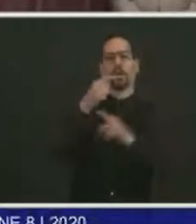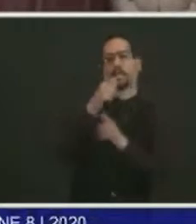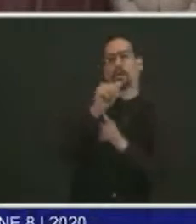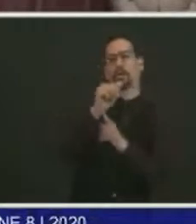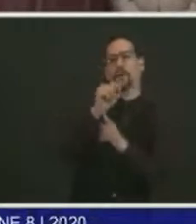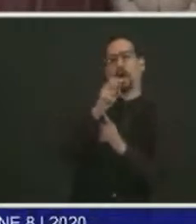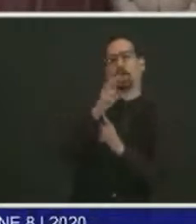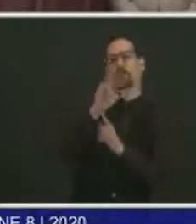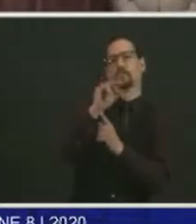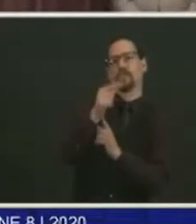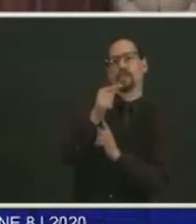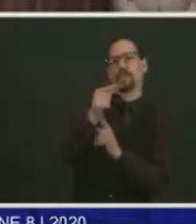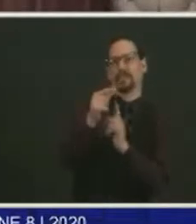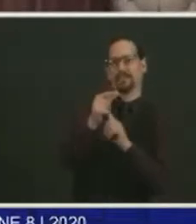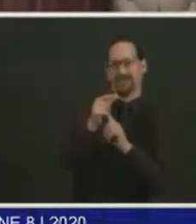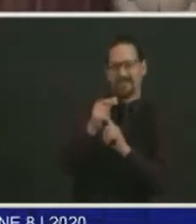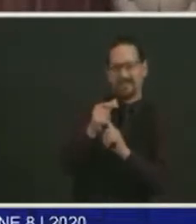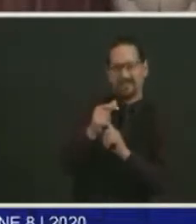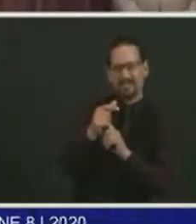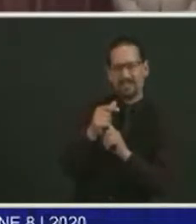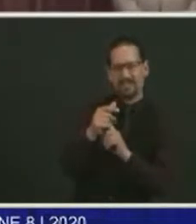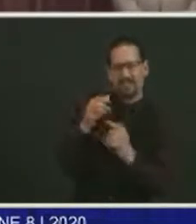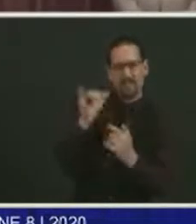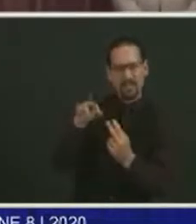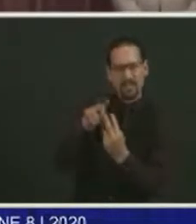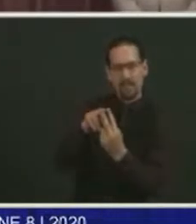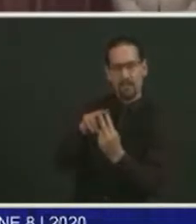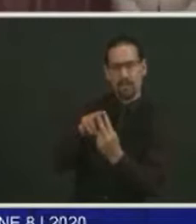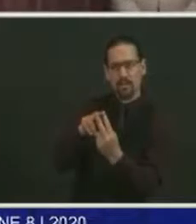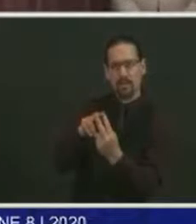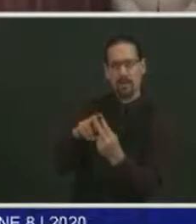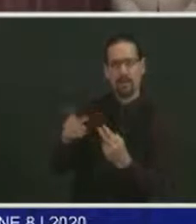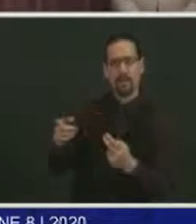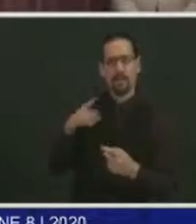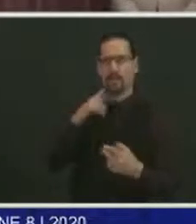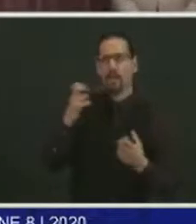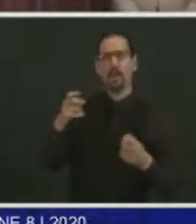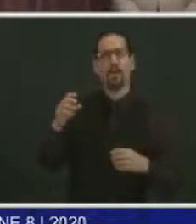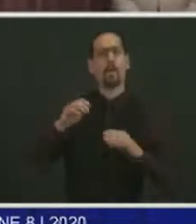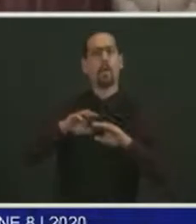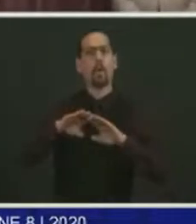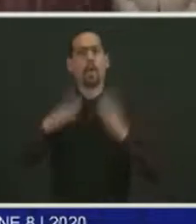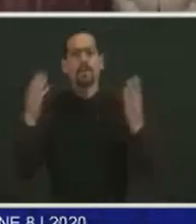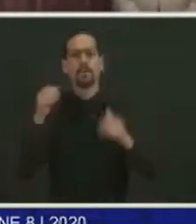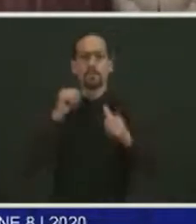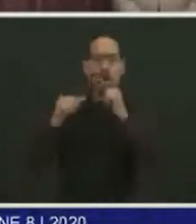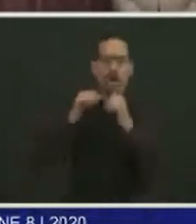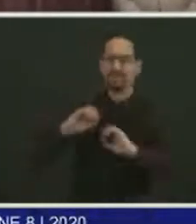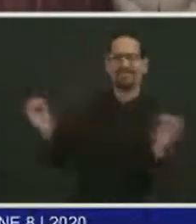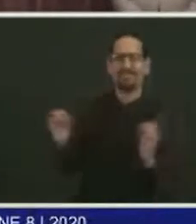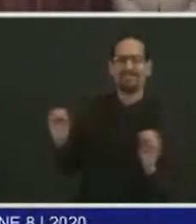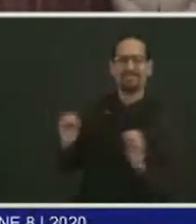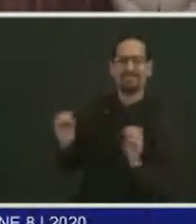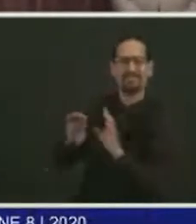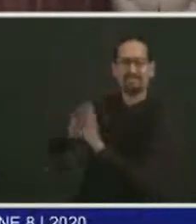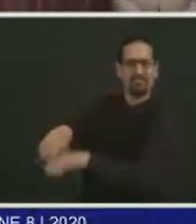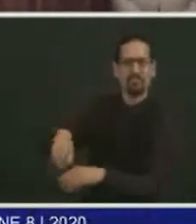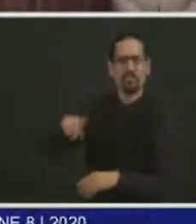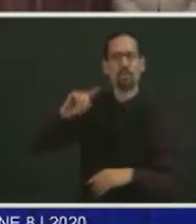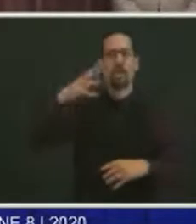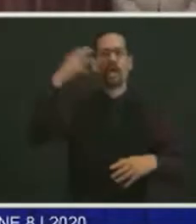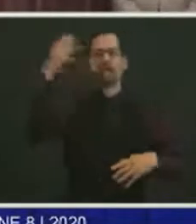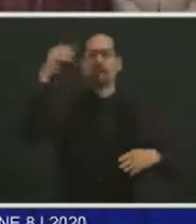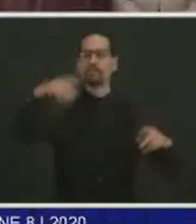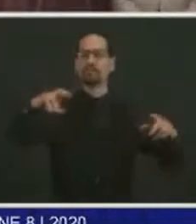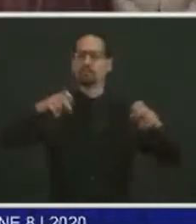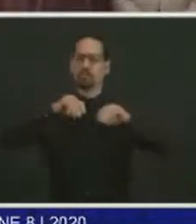of the open bar. They have 100 people coming. It's on an 8-acre property, you can imagine. Yeah. They're all spread out,